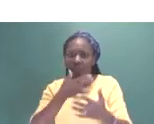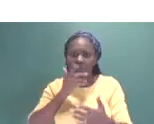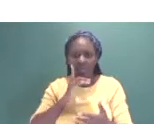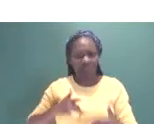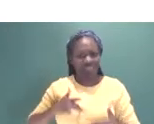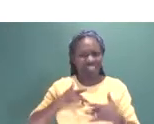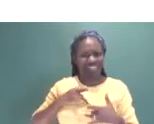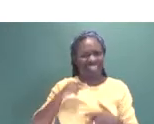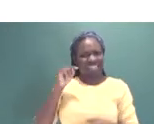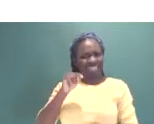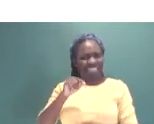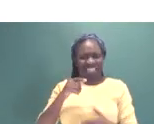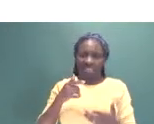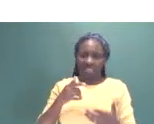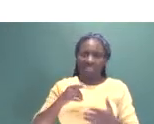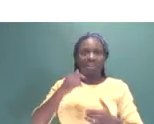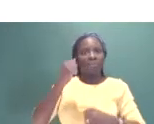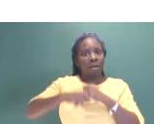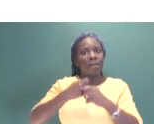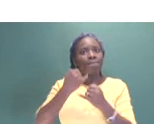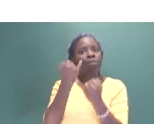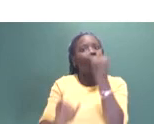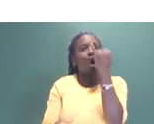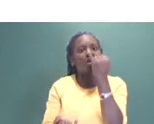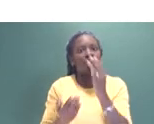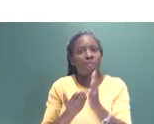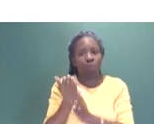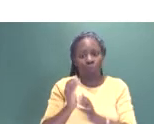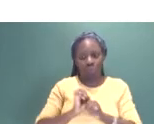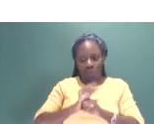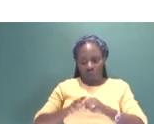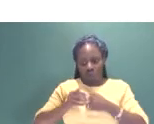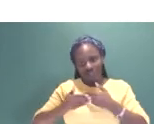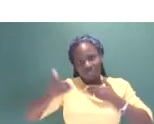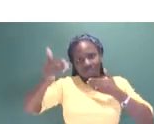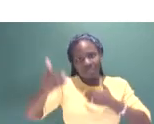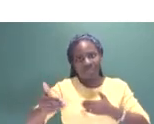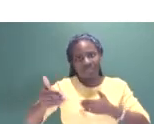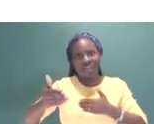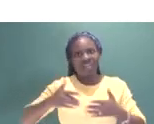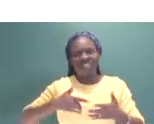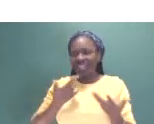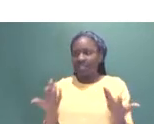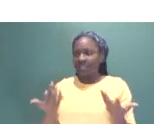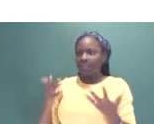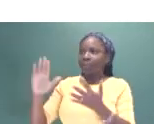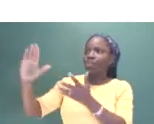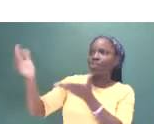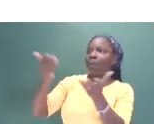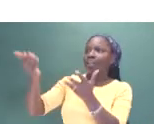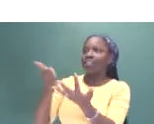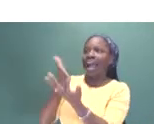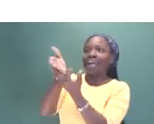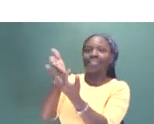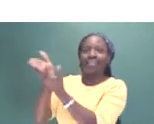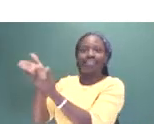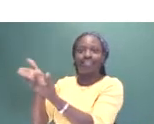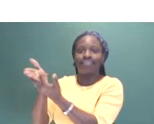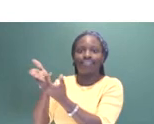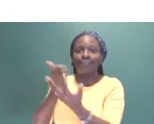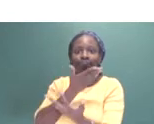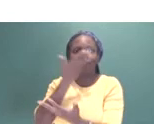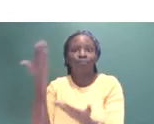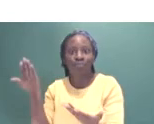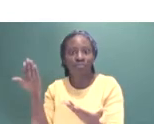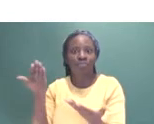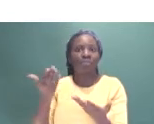had become more severe during the pandemic. They felt that their lack of access to services was part of stigma, or lack